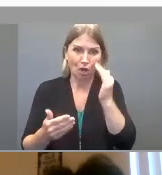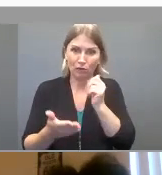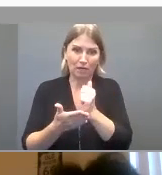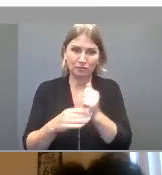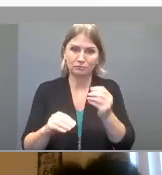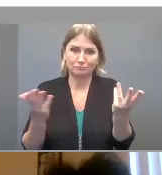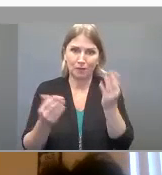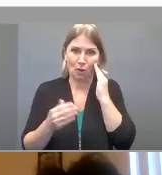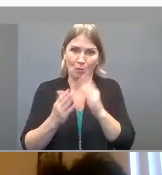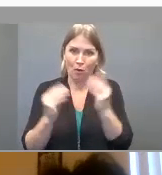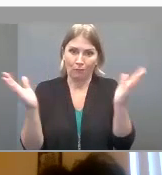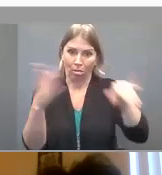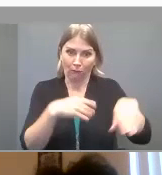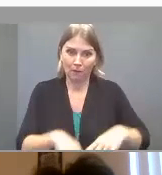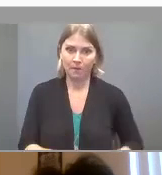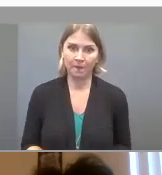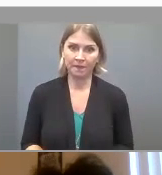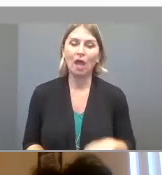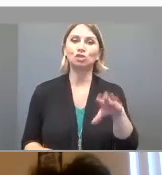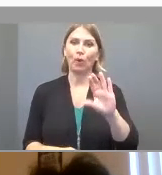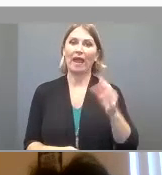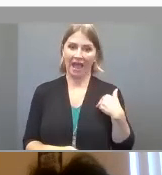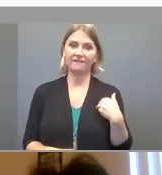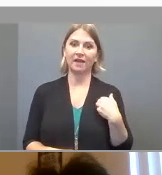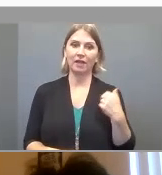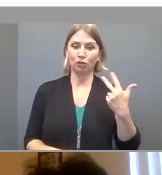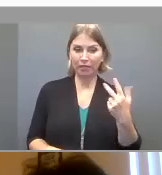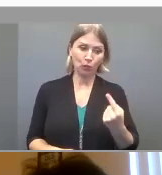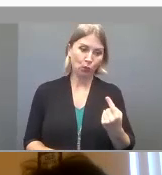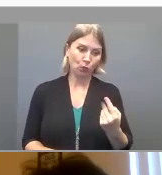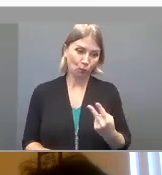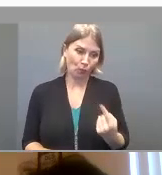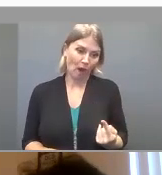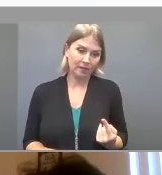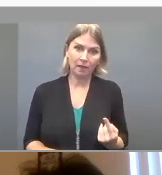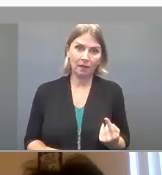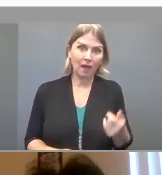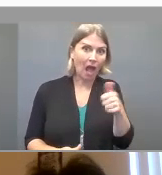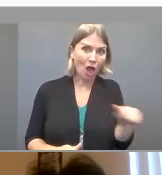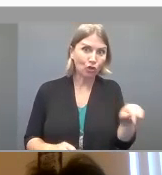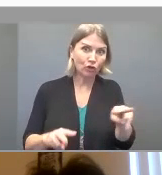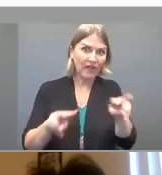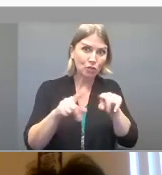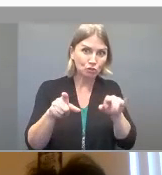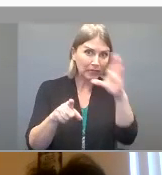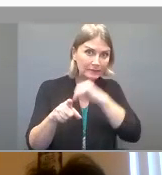anything. So I have 3, I have 2, I have 1. Any other integer values?